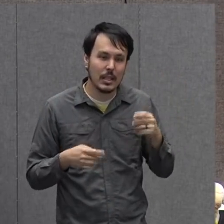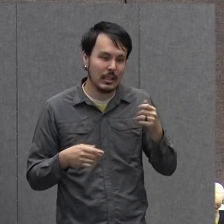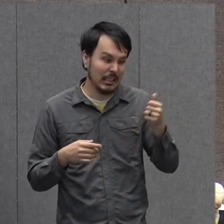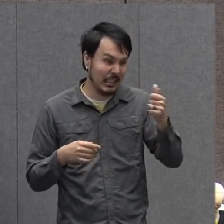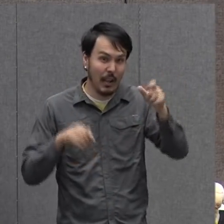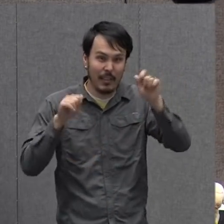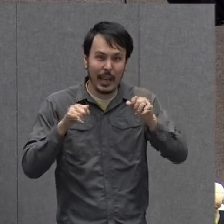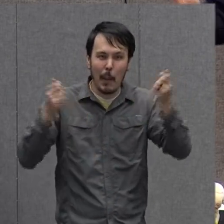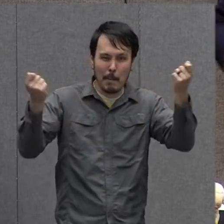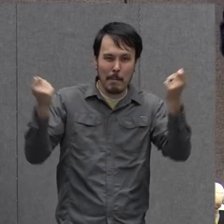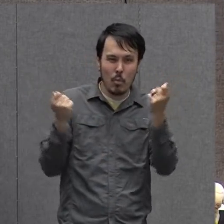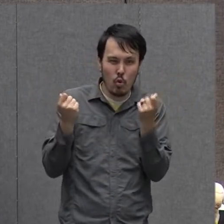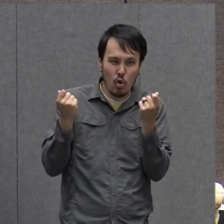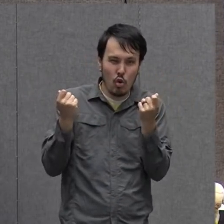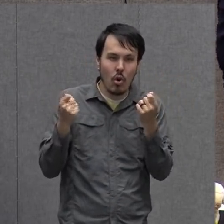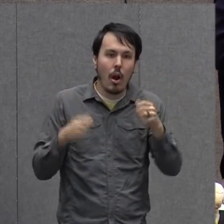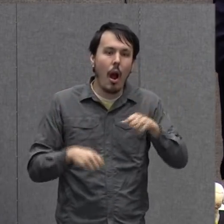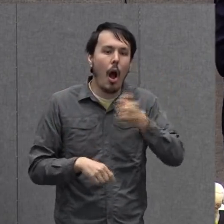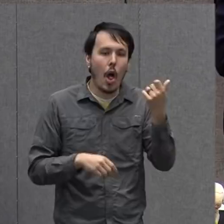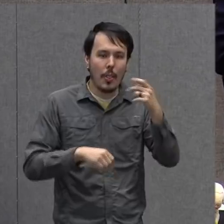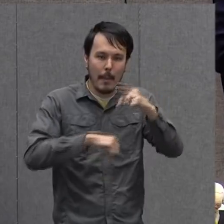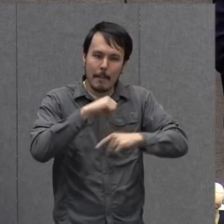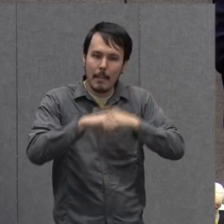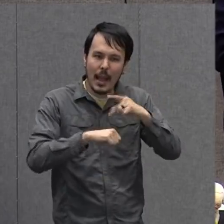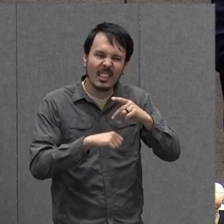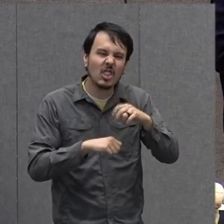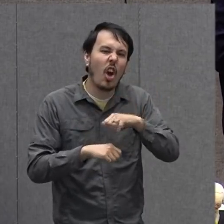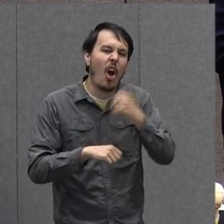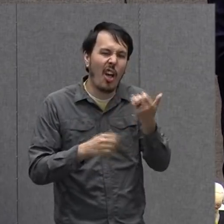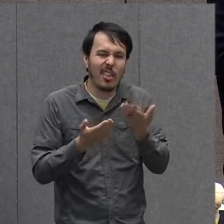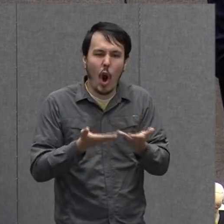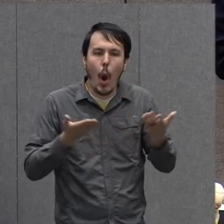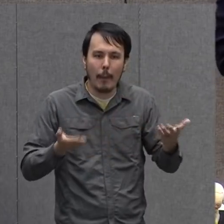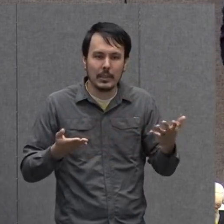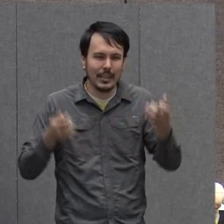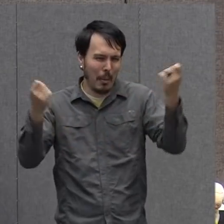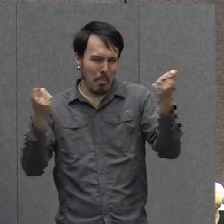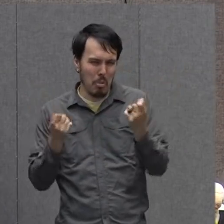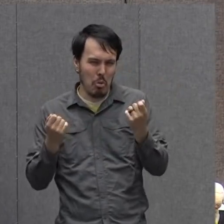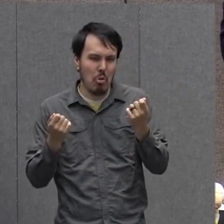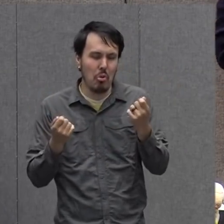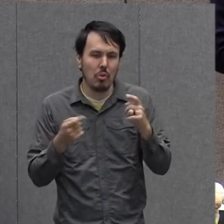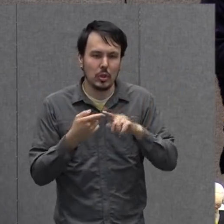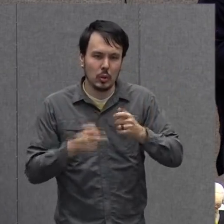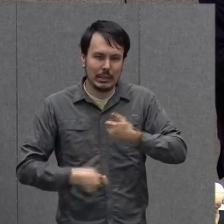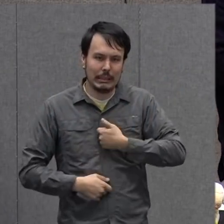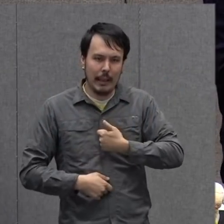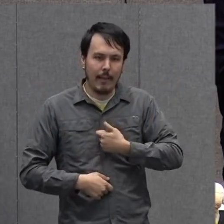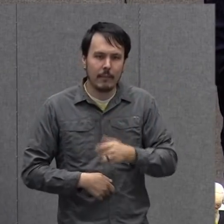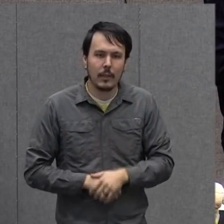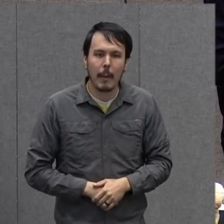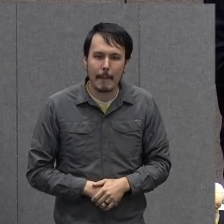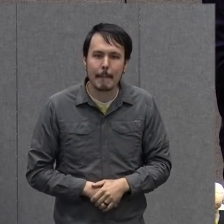to know what gravity is, why it's important when we build things? Do we want things to fall down or to stay straight